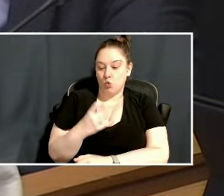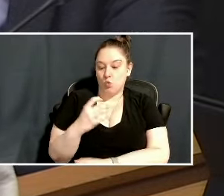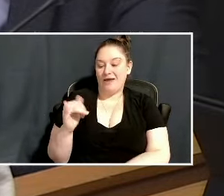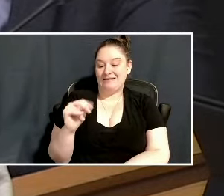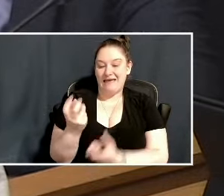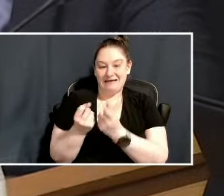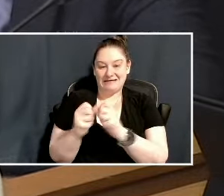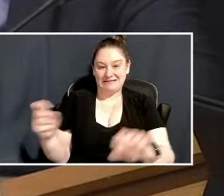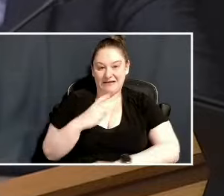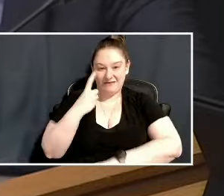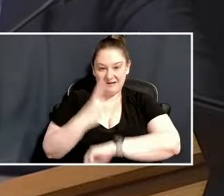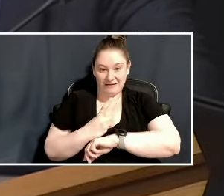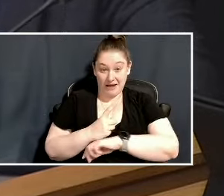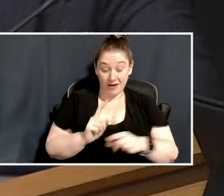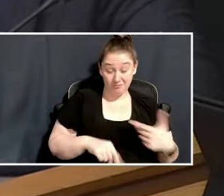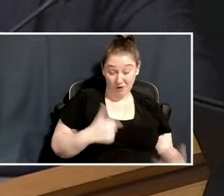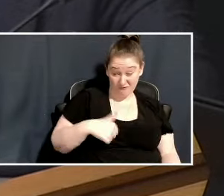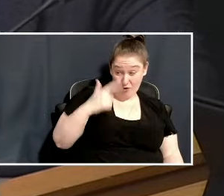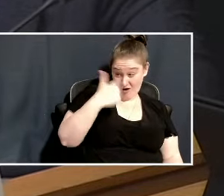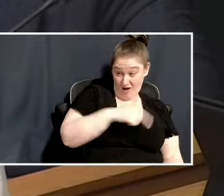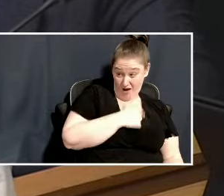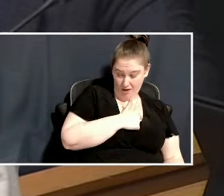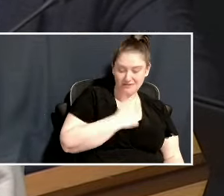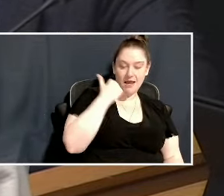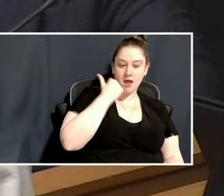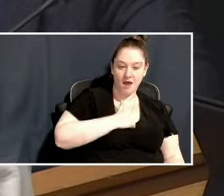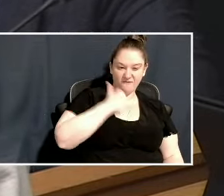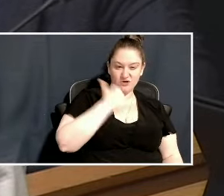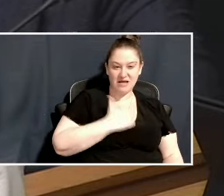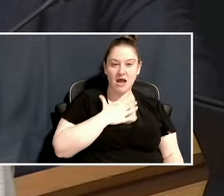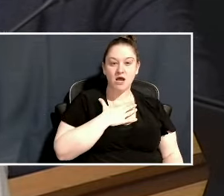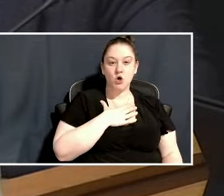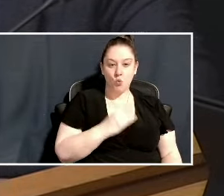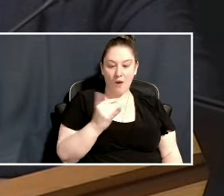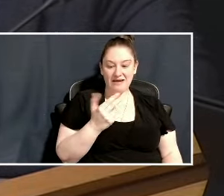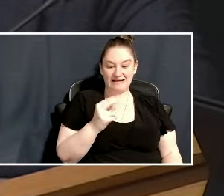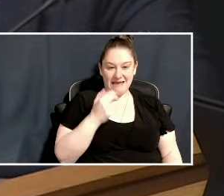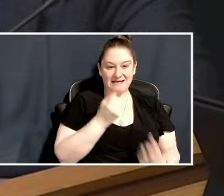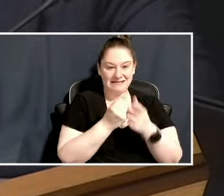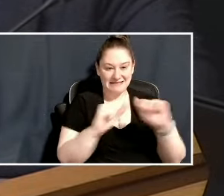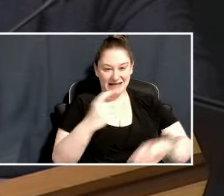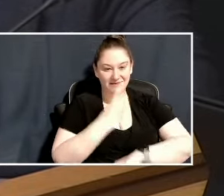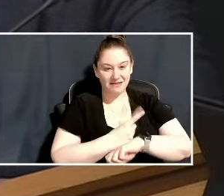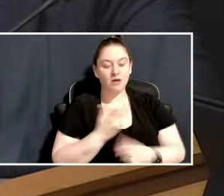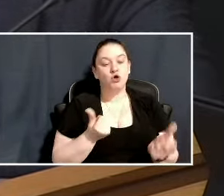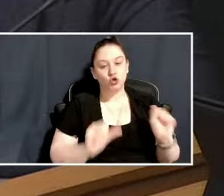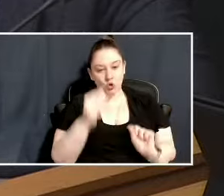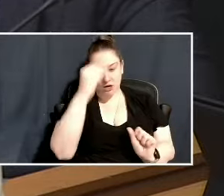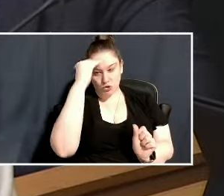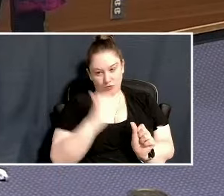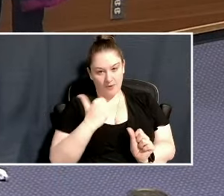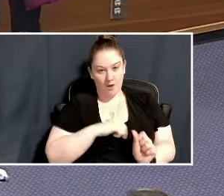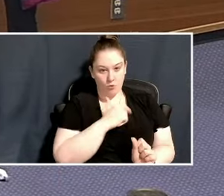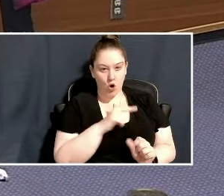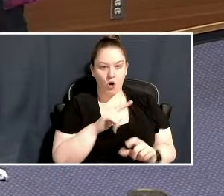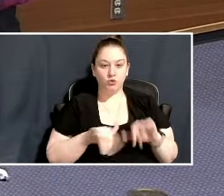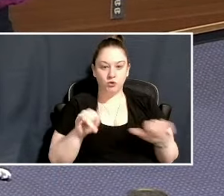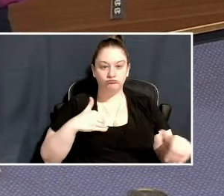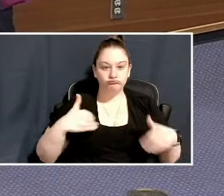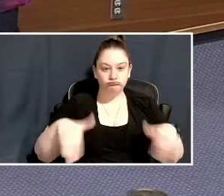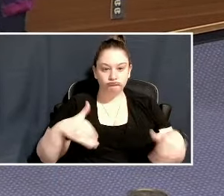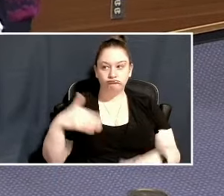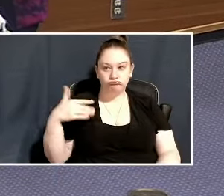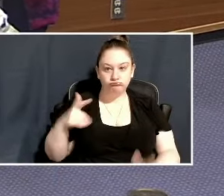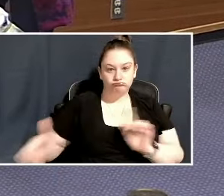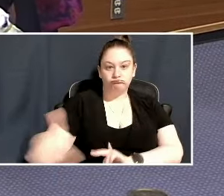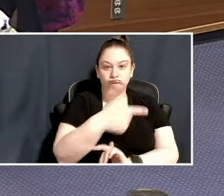us, every day is White Cane Safety Day. Please try and be mindful of us when we're in the street. Thank you. Thank you. Thank